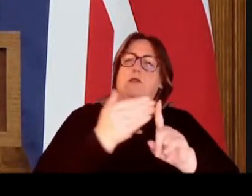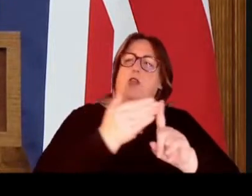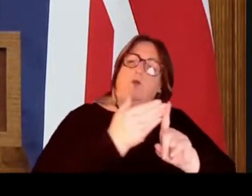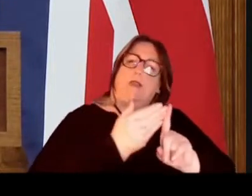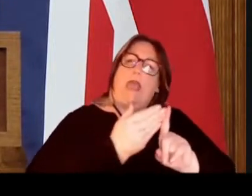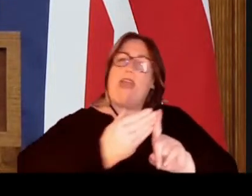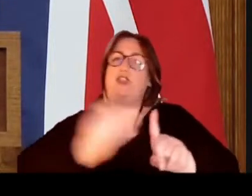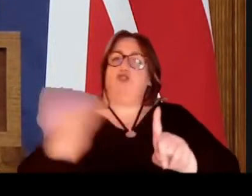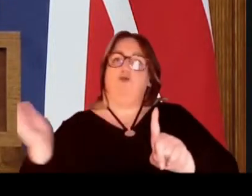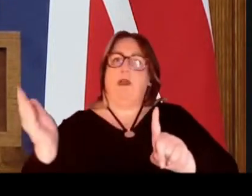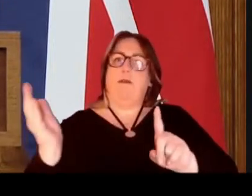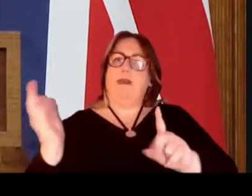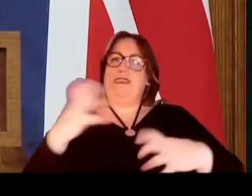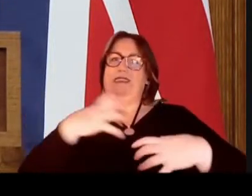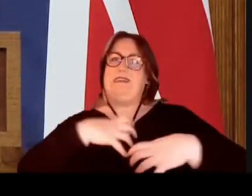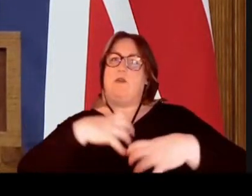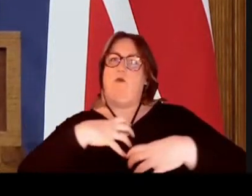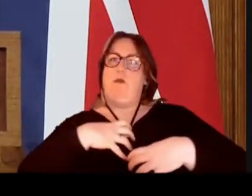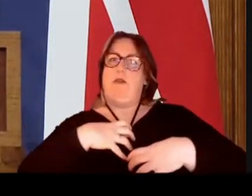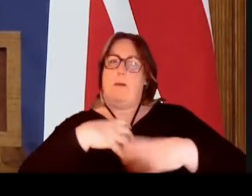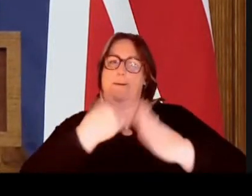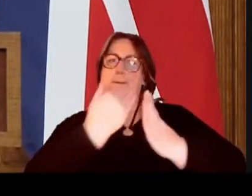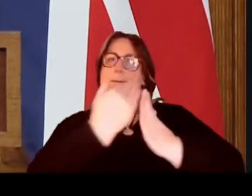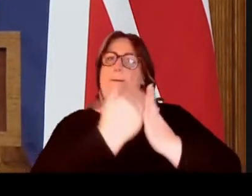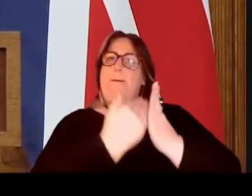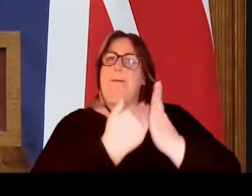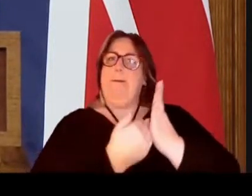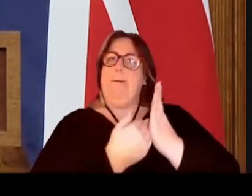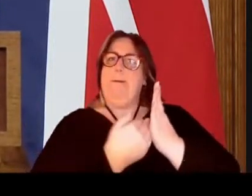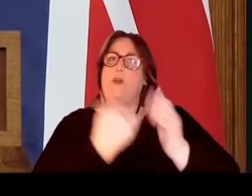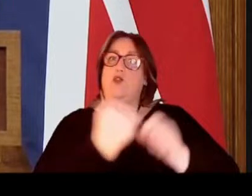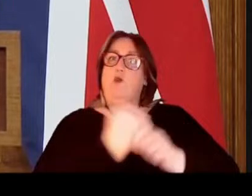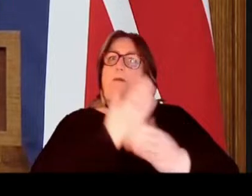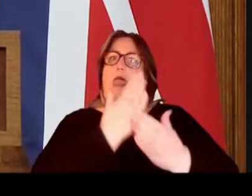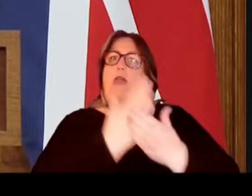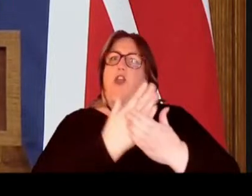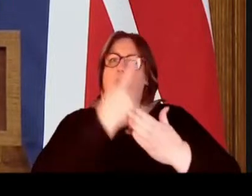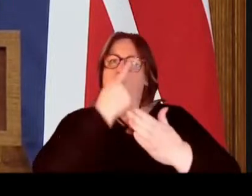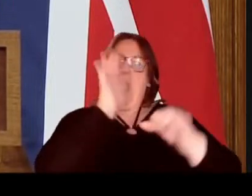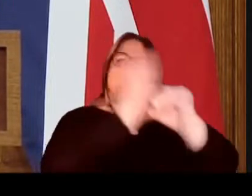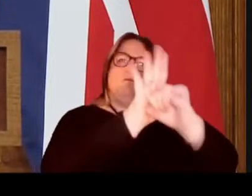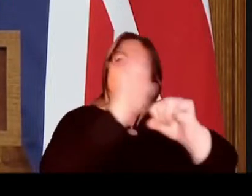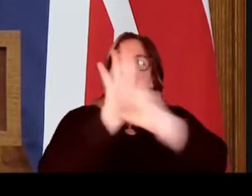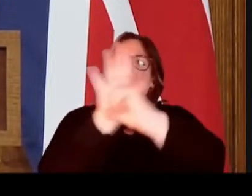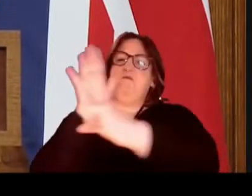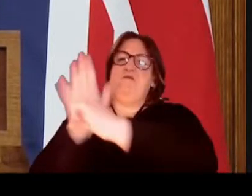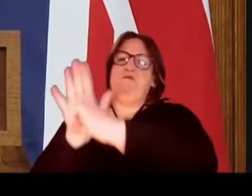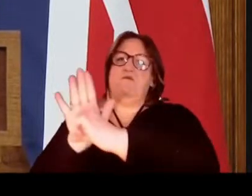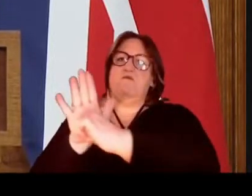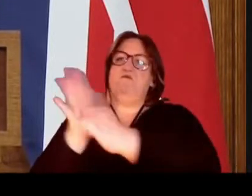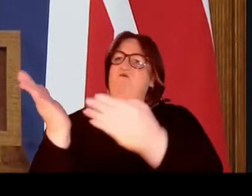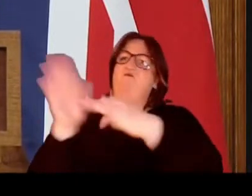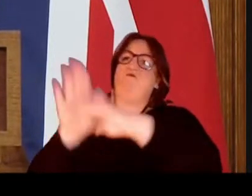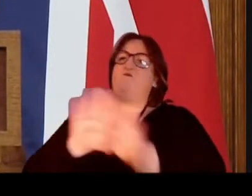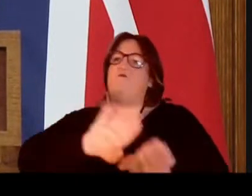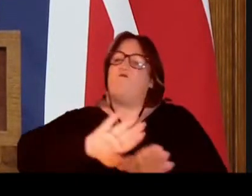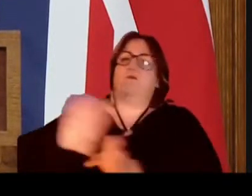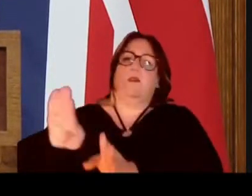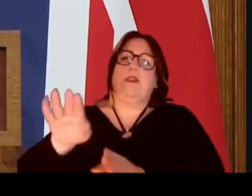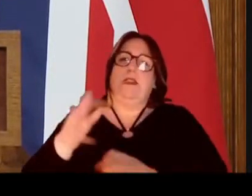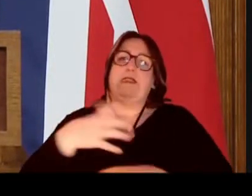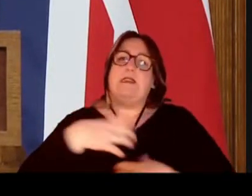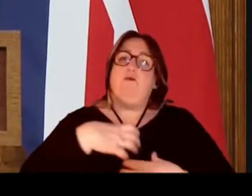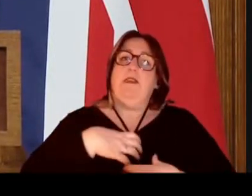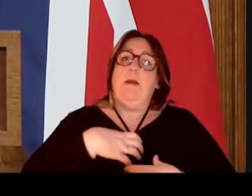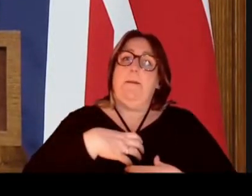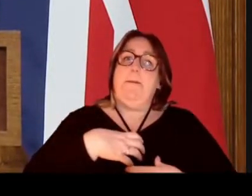to defeat it. Now, that work is already underway. I've tasked Sir David Anderson Casey,